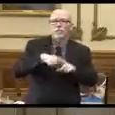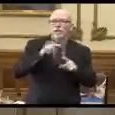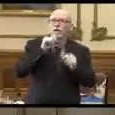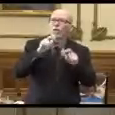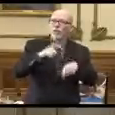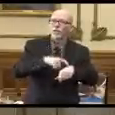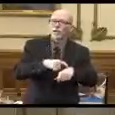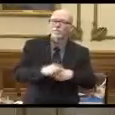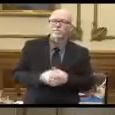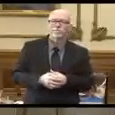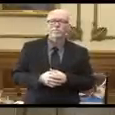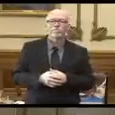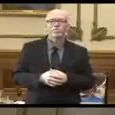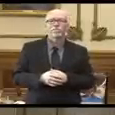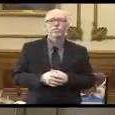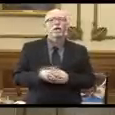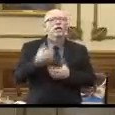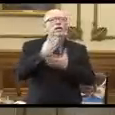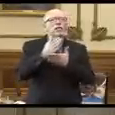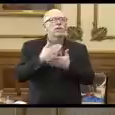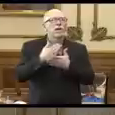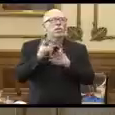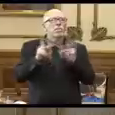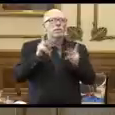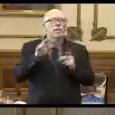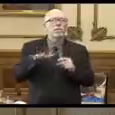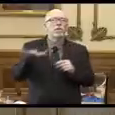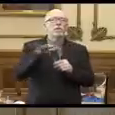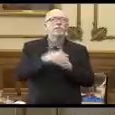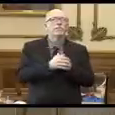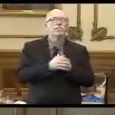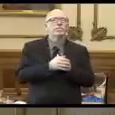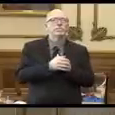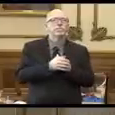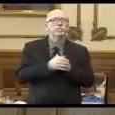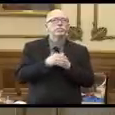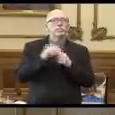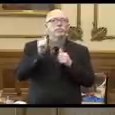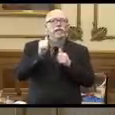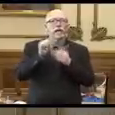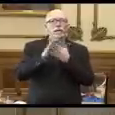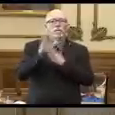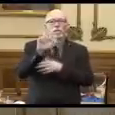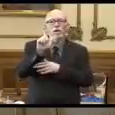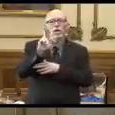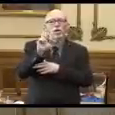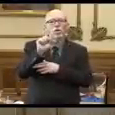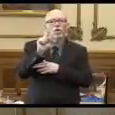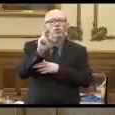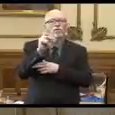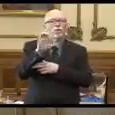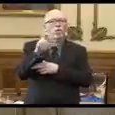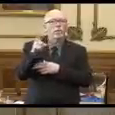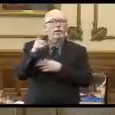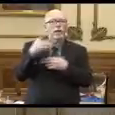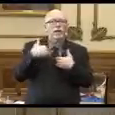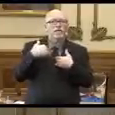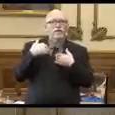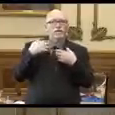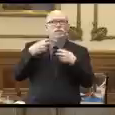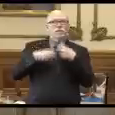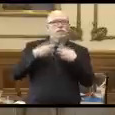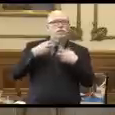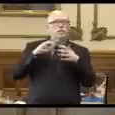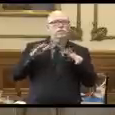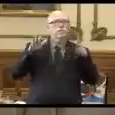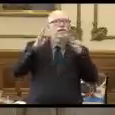time. There are some individuals that get claustrophobic and have other issues with wearing a mask, and it's just